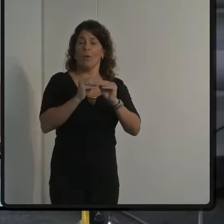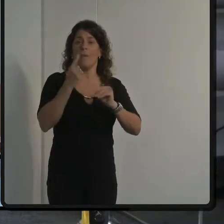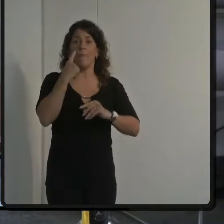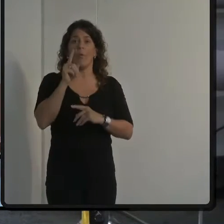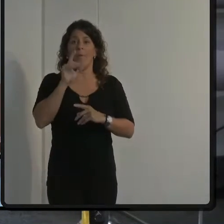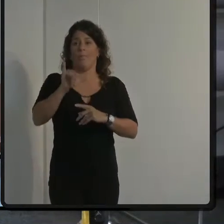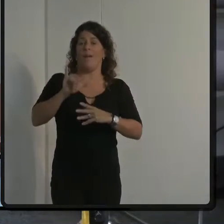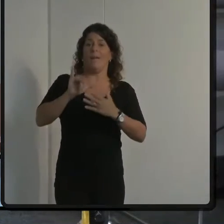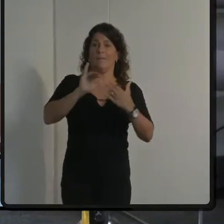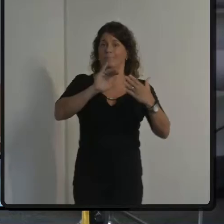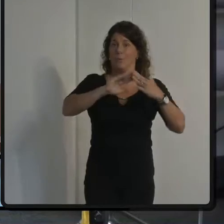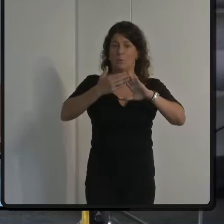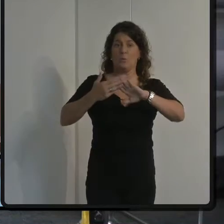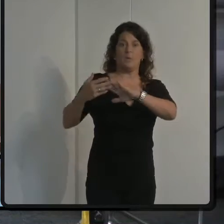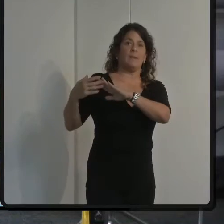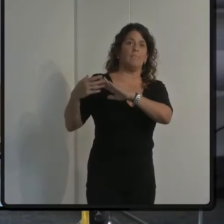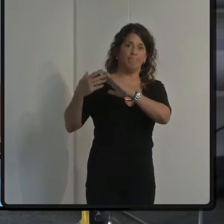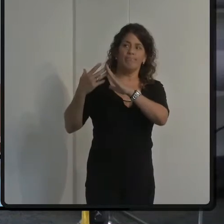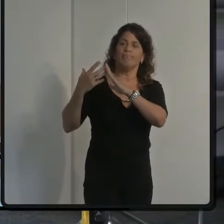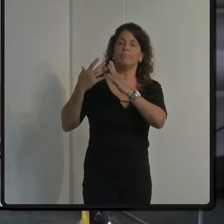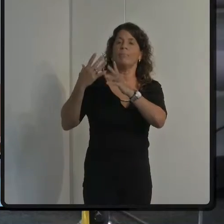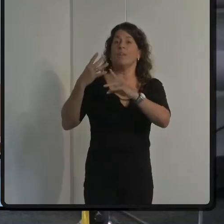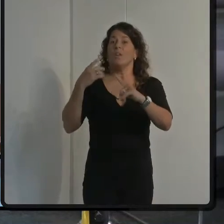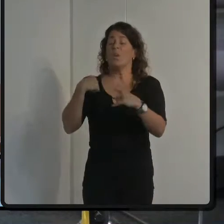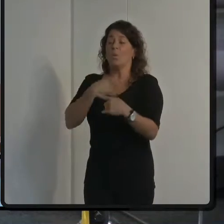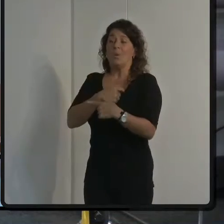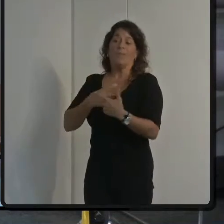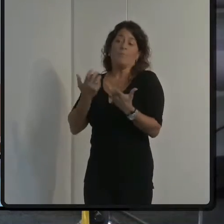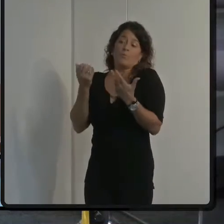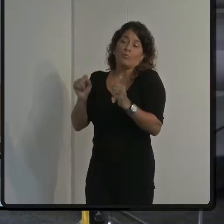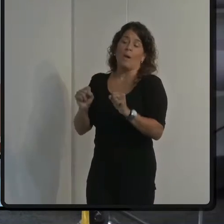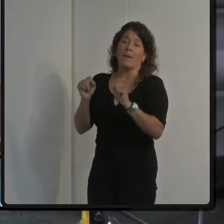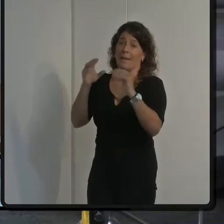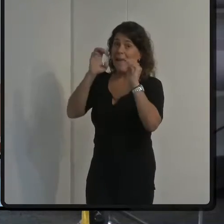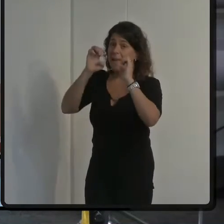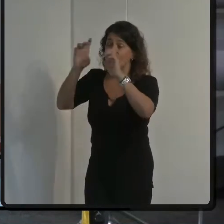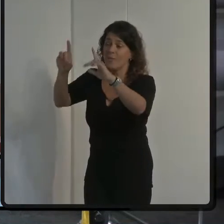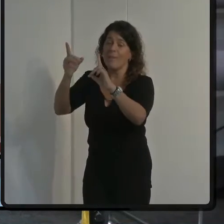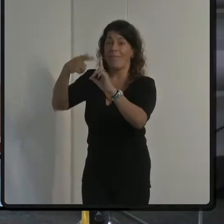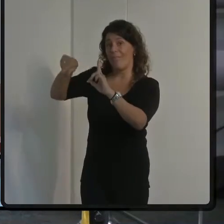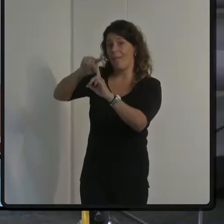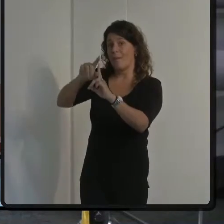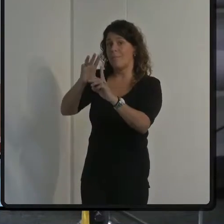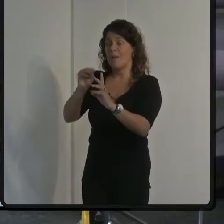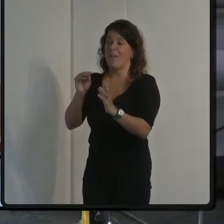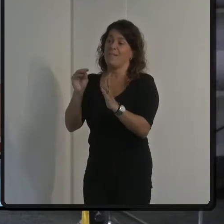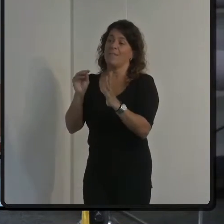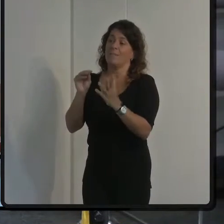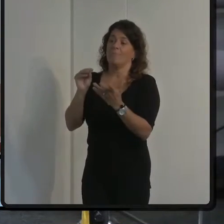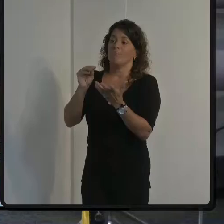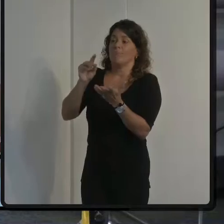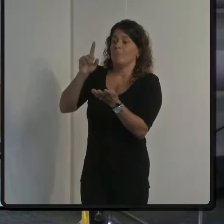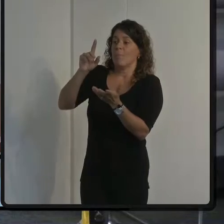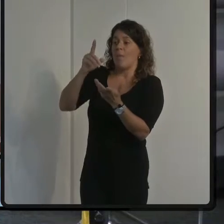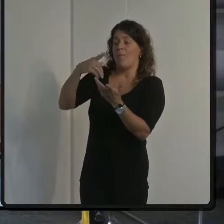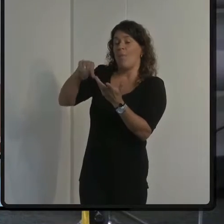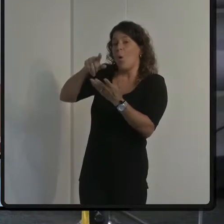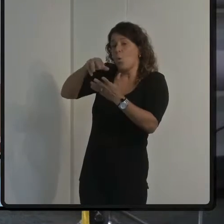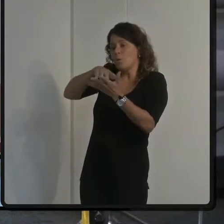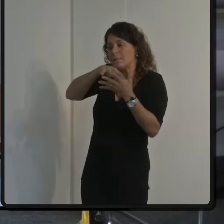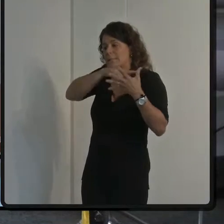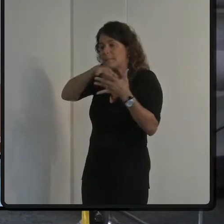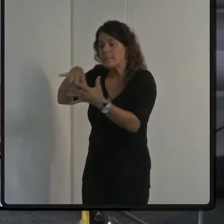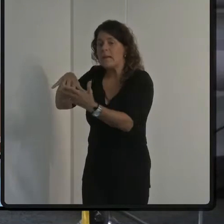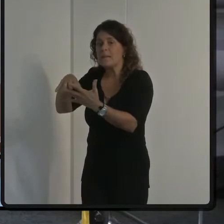and are doing a lot of education. And we do believe, based on published studies, that